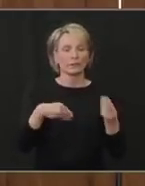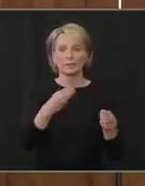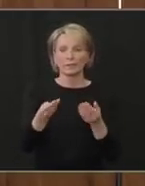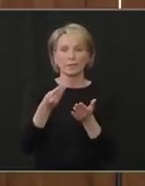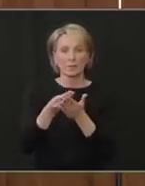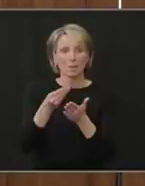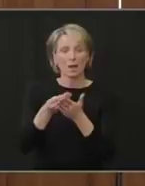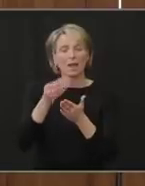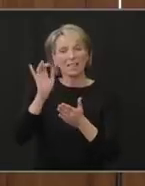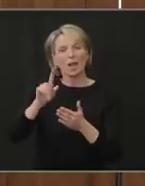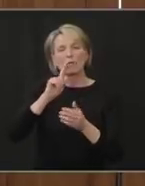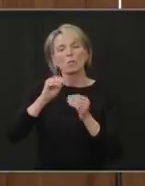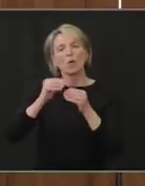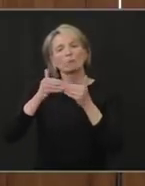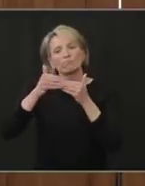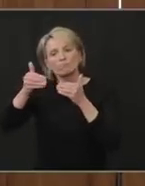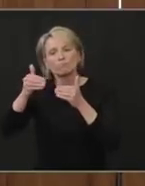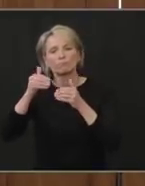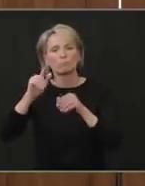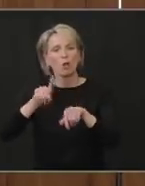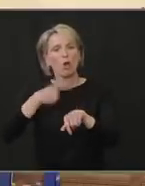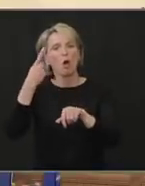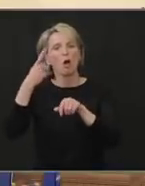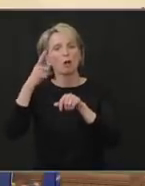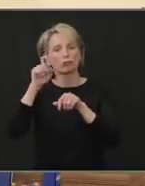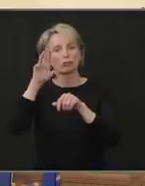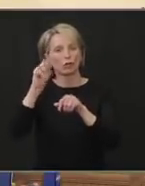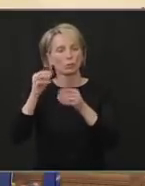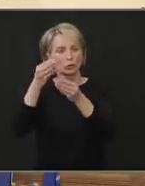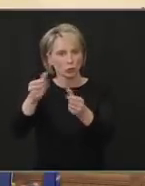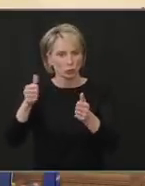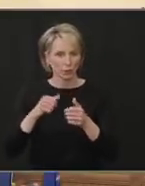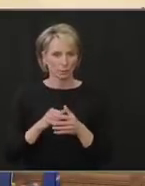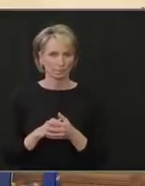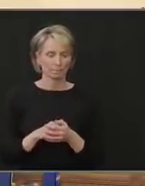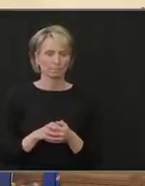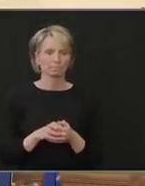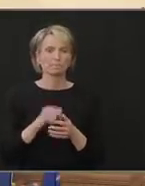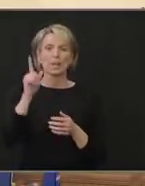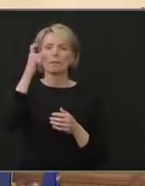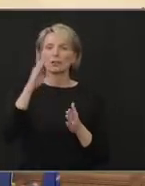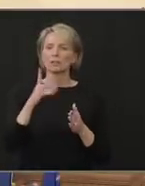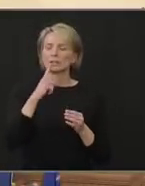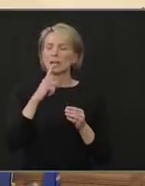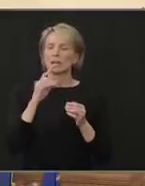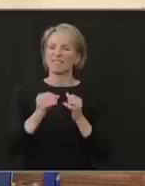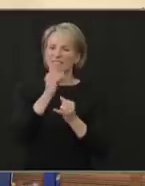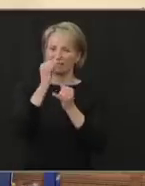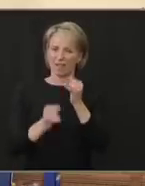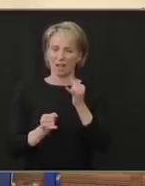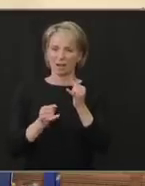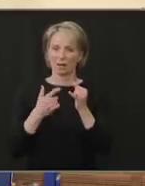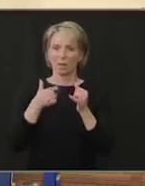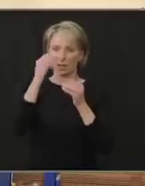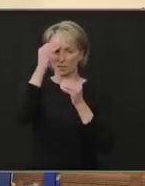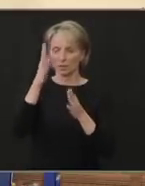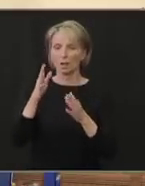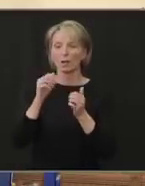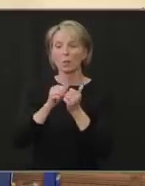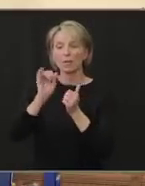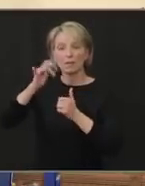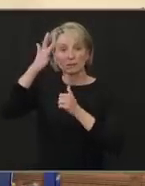is really the longer-term solution. Let me just say in conclusion, look, this pandemic